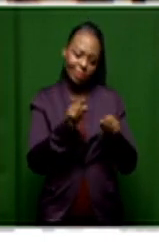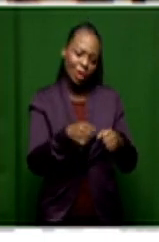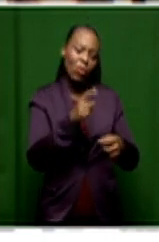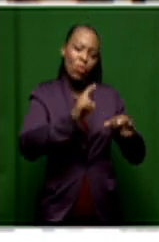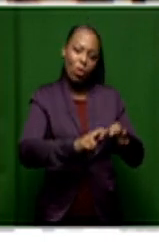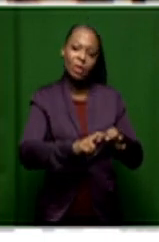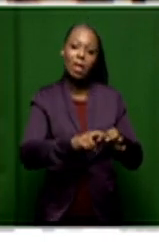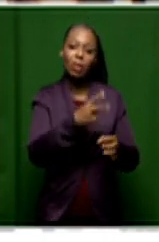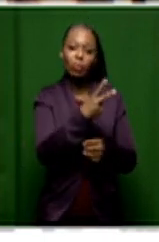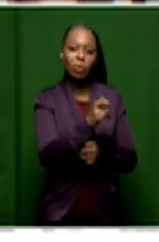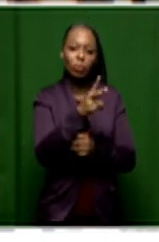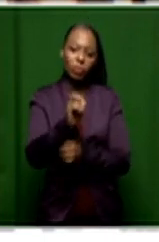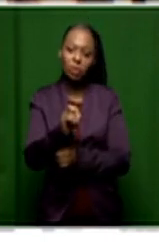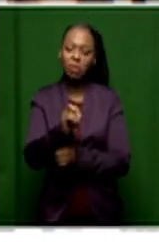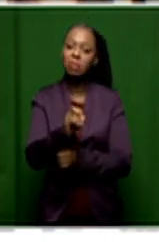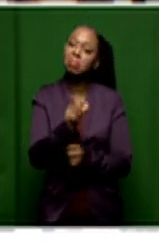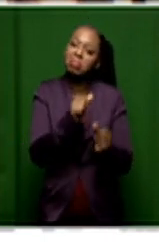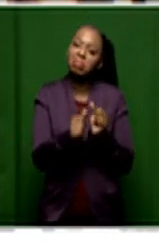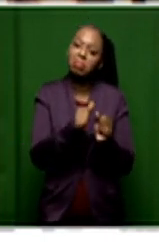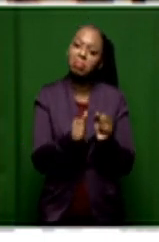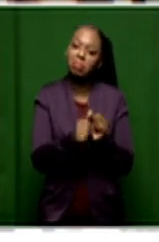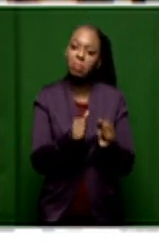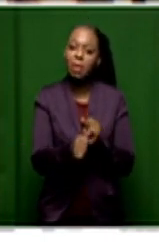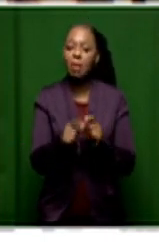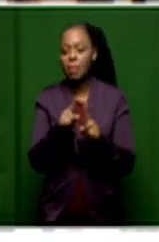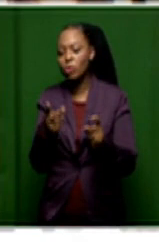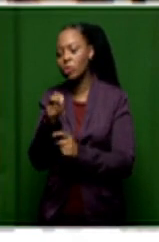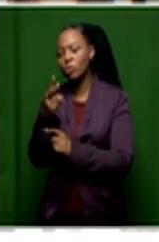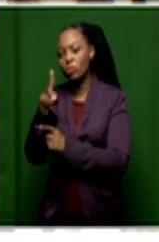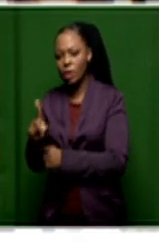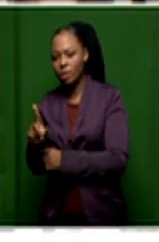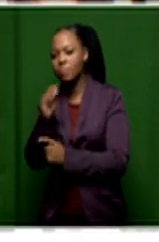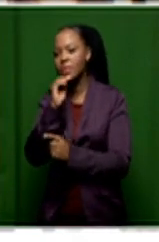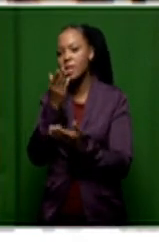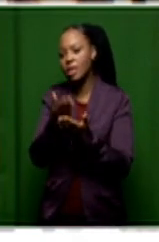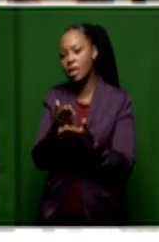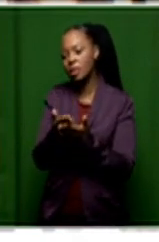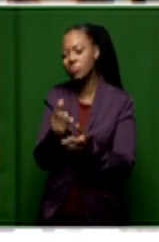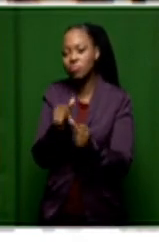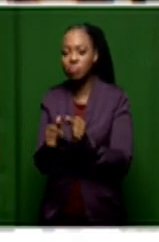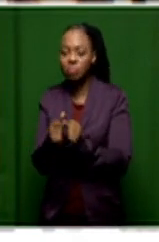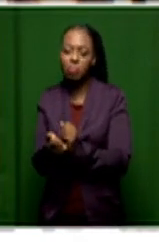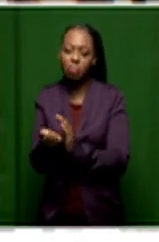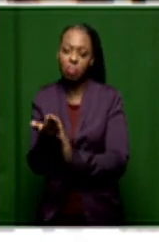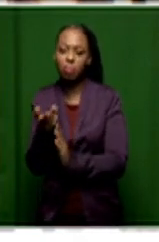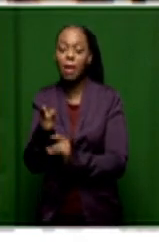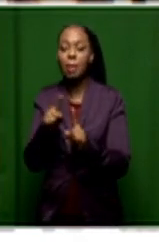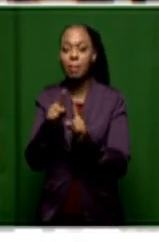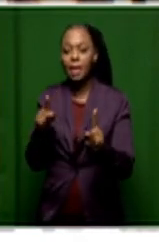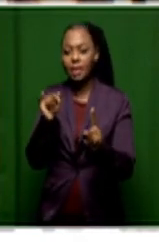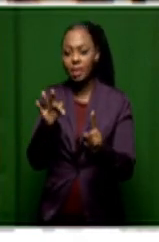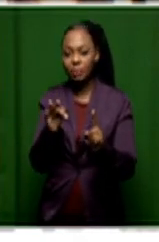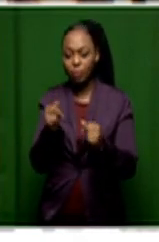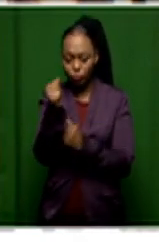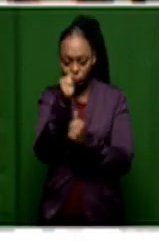2021's figures will reflect a bounce back in growth off a very low base. But if we don't modify our